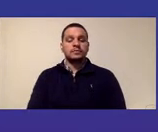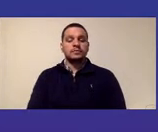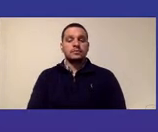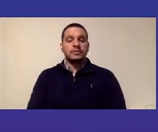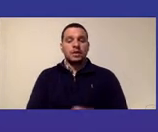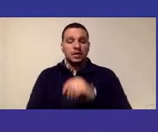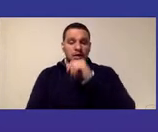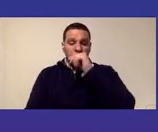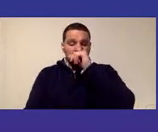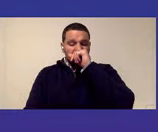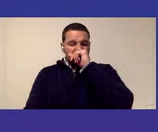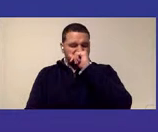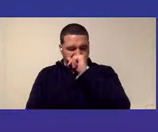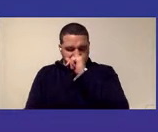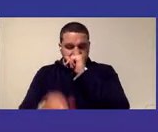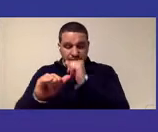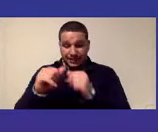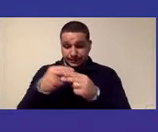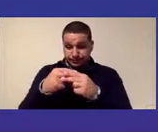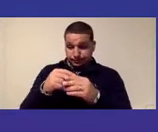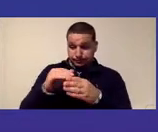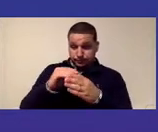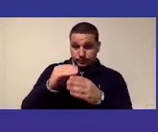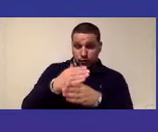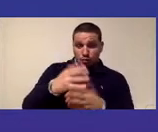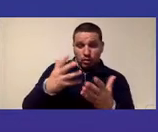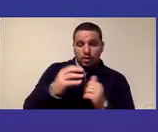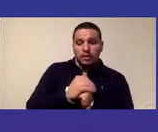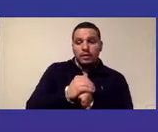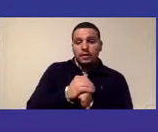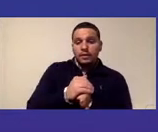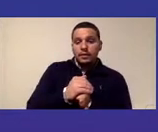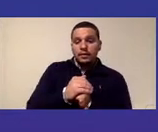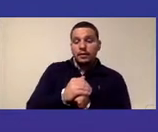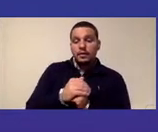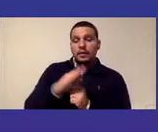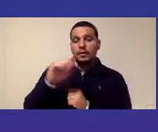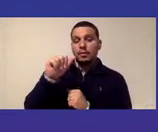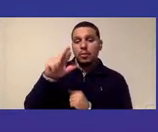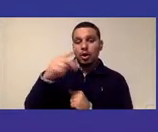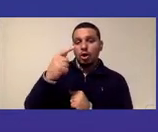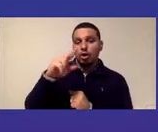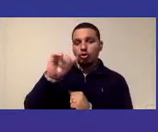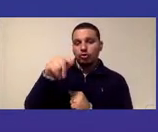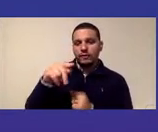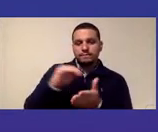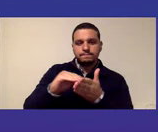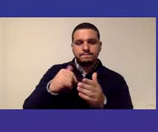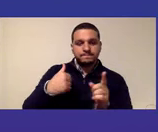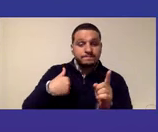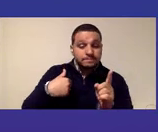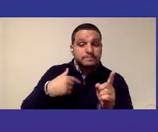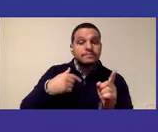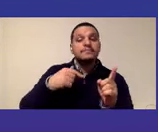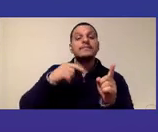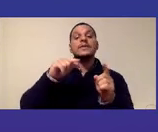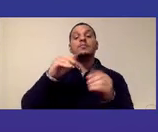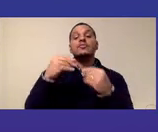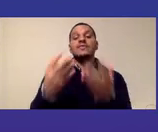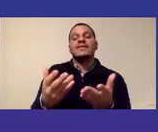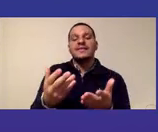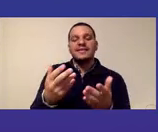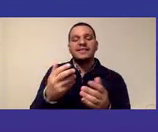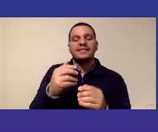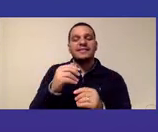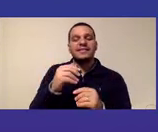So what this slide shares, it's a bar graph, and it provides